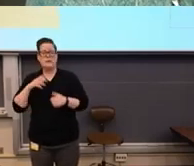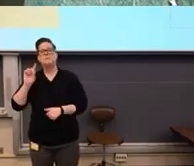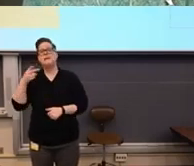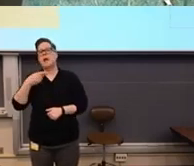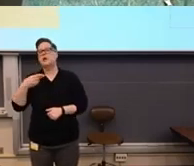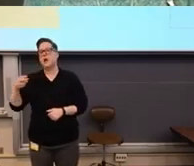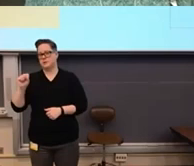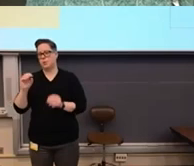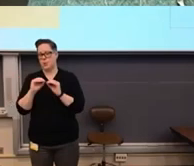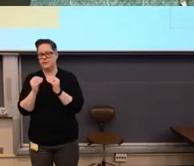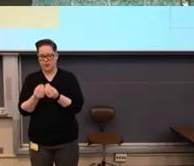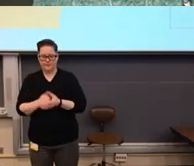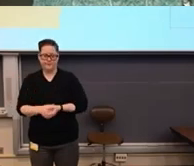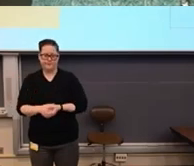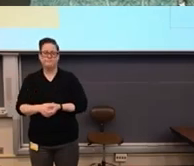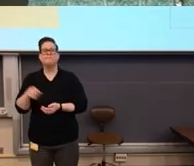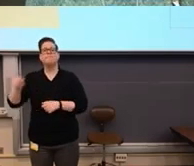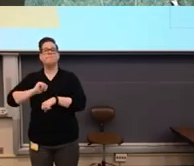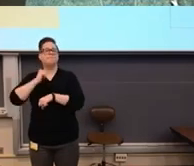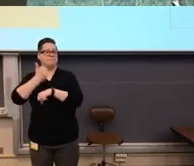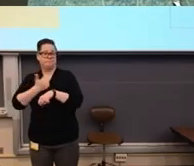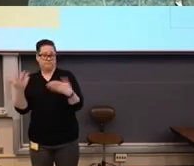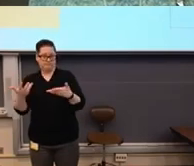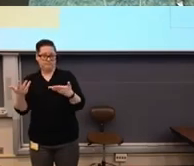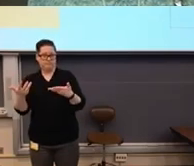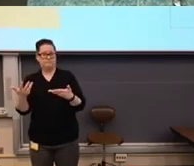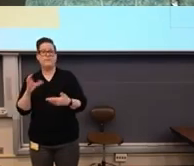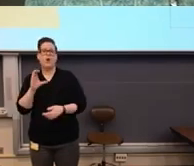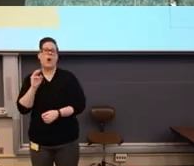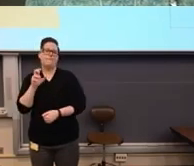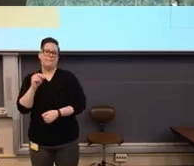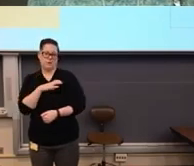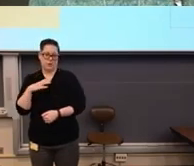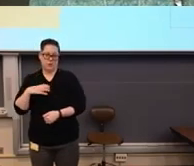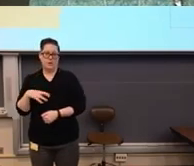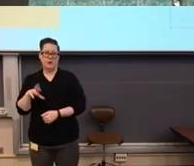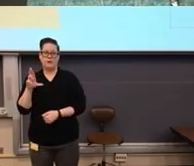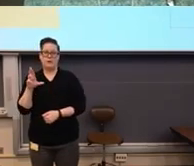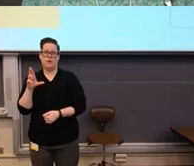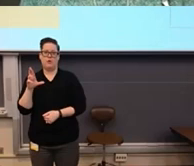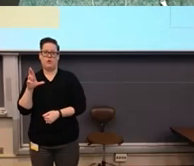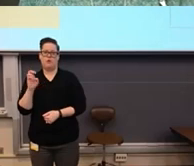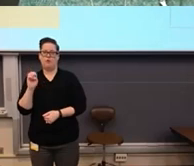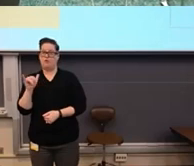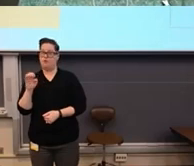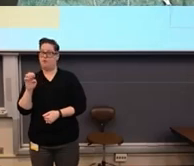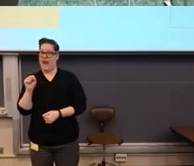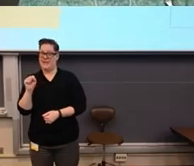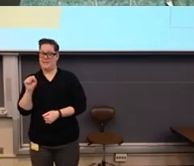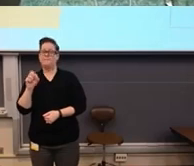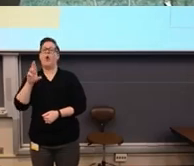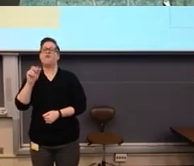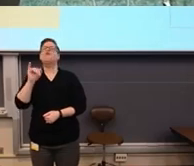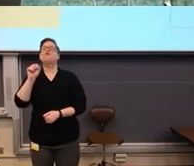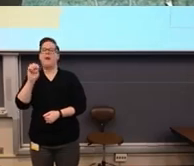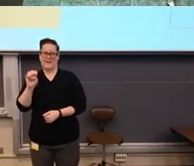DHHS organization, established a commission called the RAISE Family Commission, Caregiving Commission. And